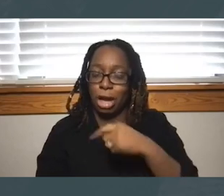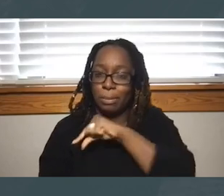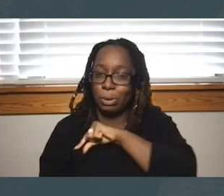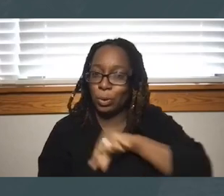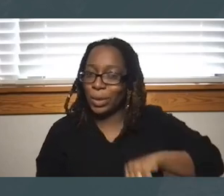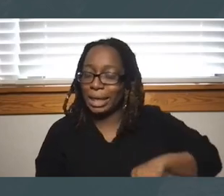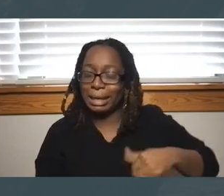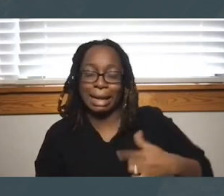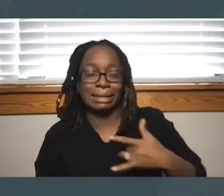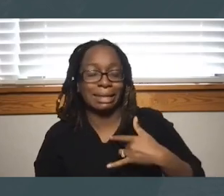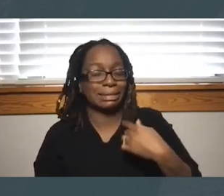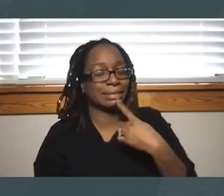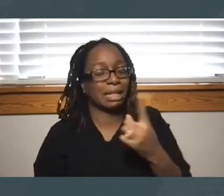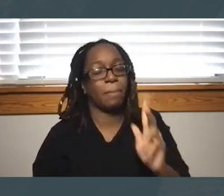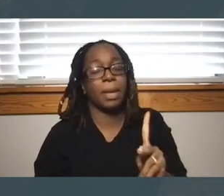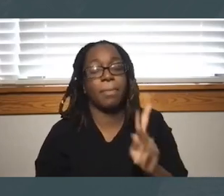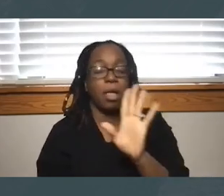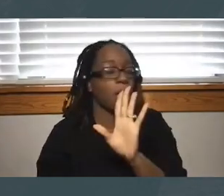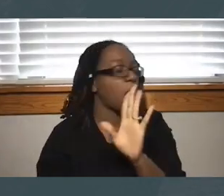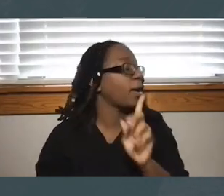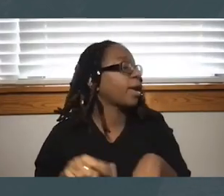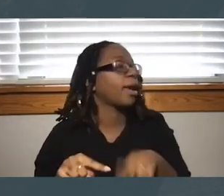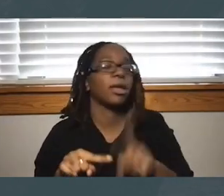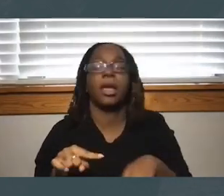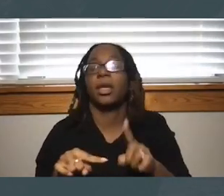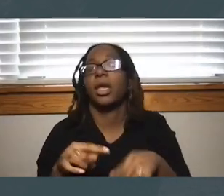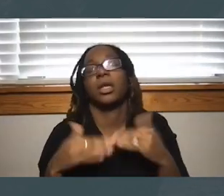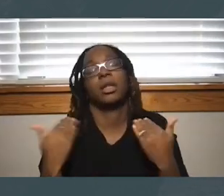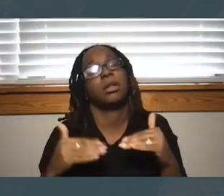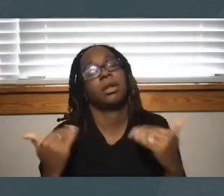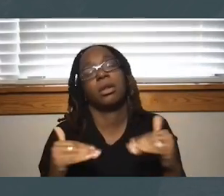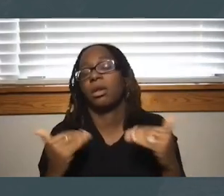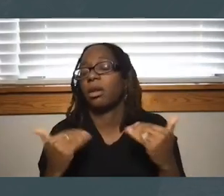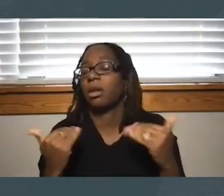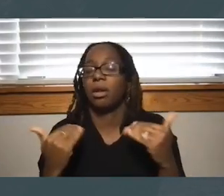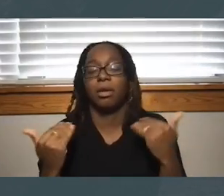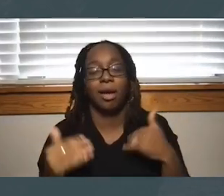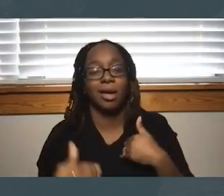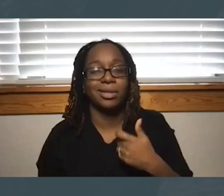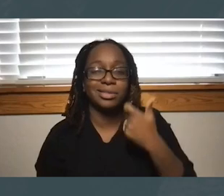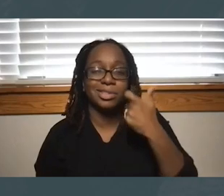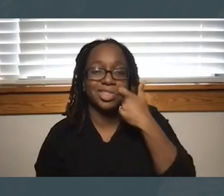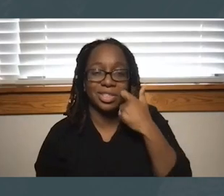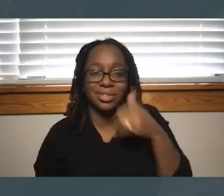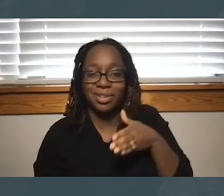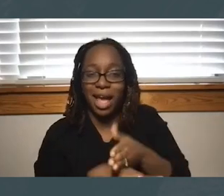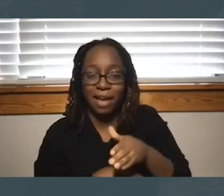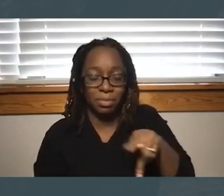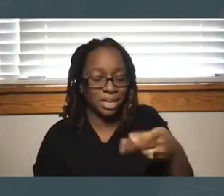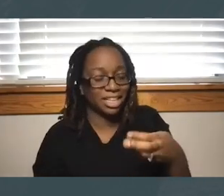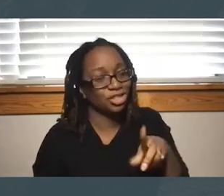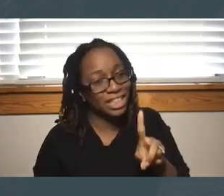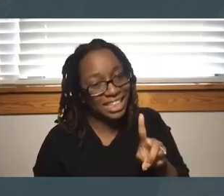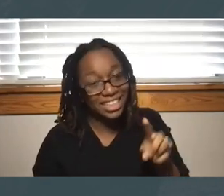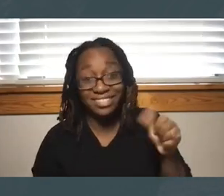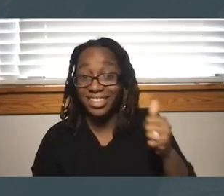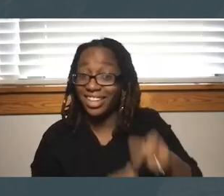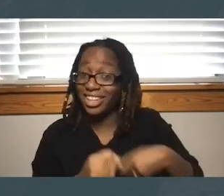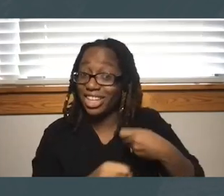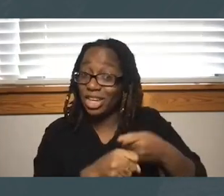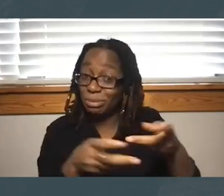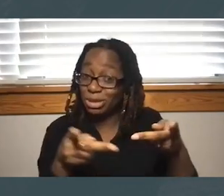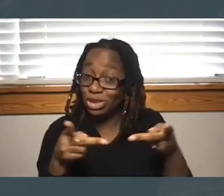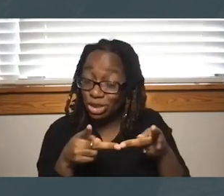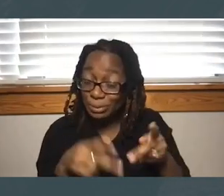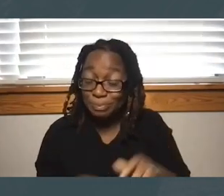I can't do it, precisely after getting the PhD and after getting, the tenured position, consistently,